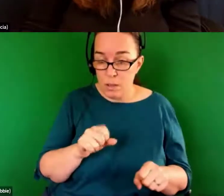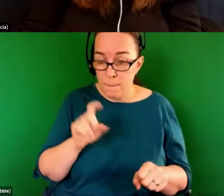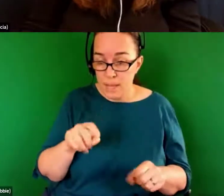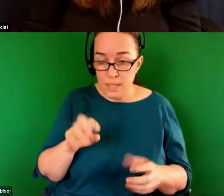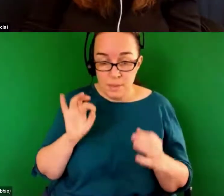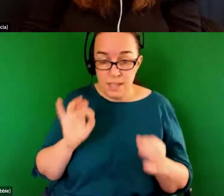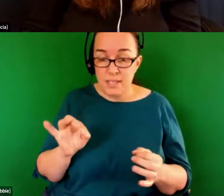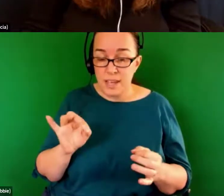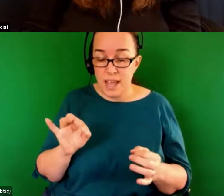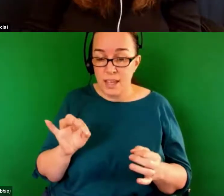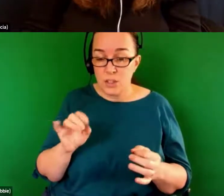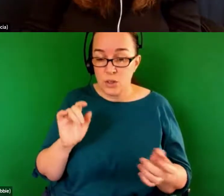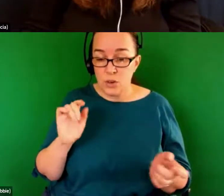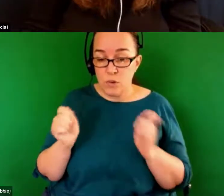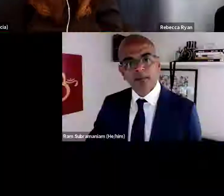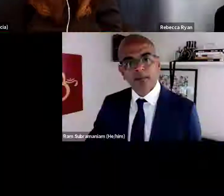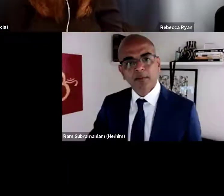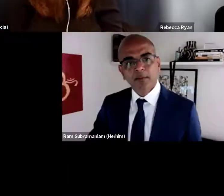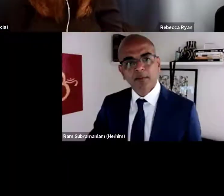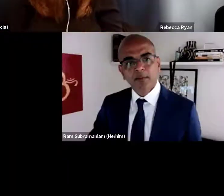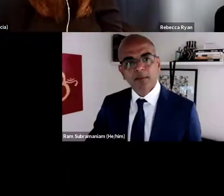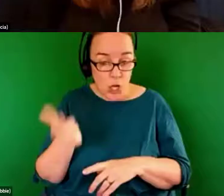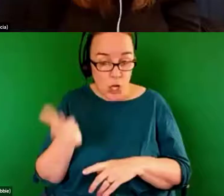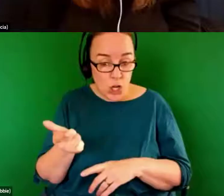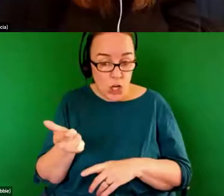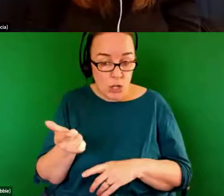as it is and they can revise later.